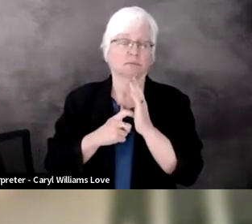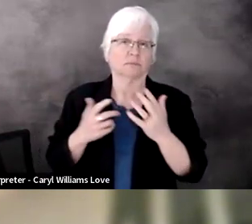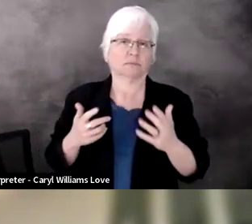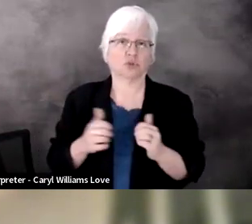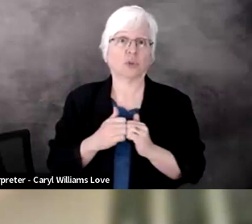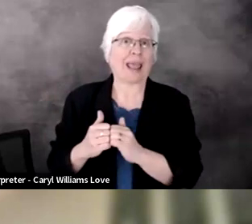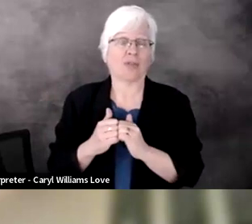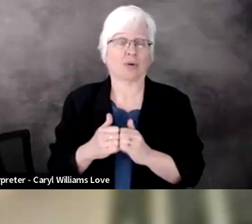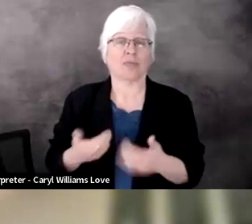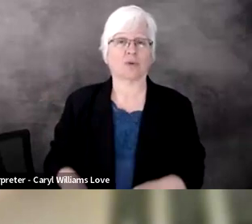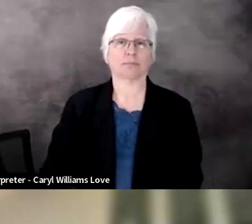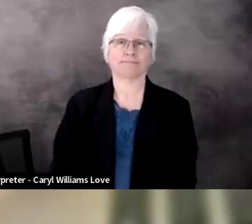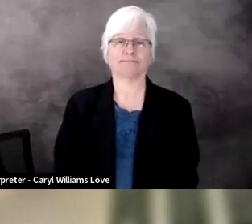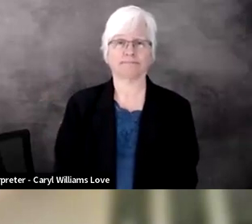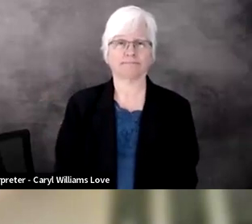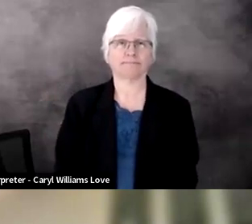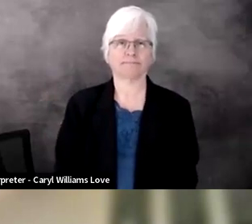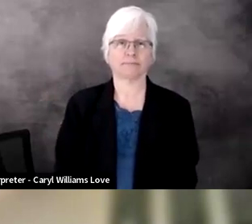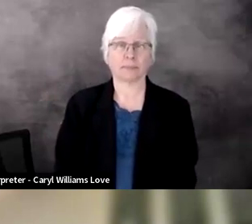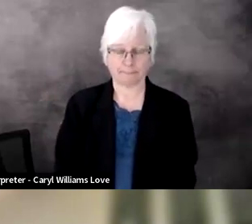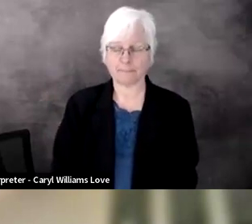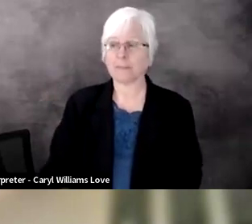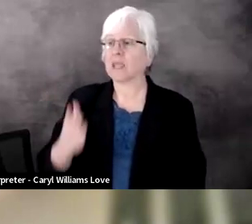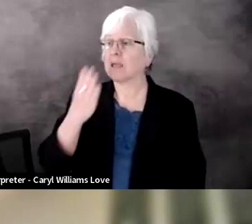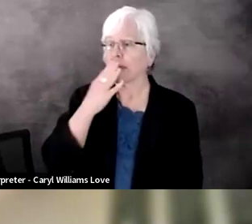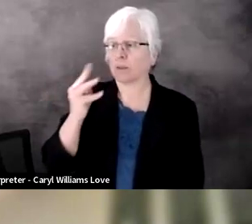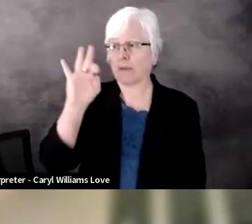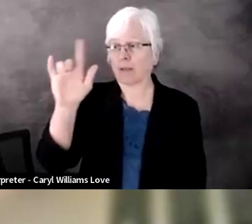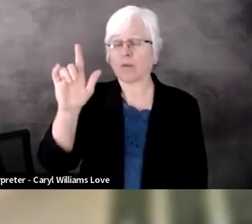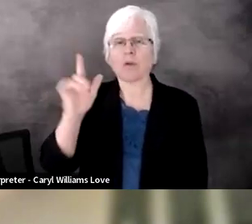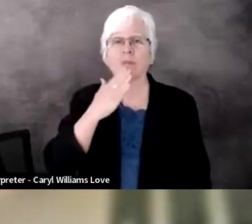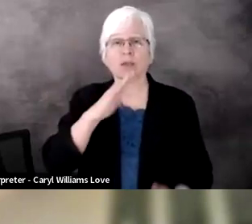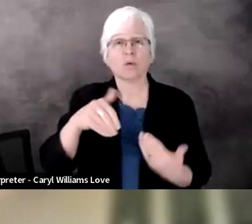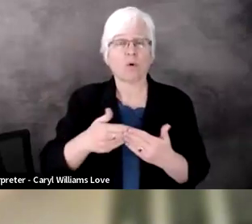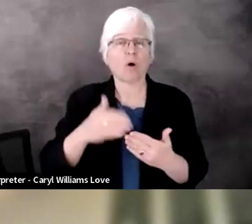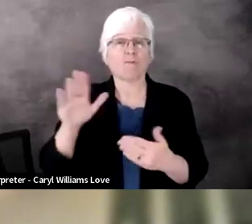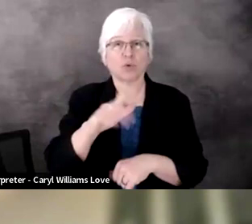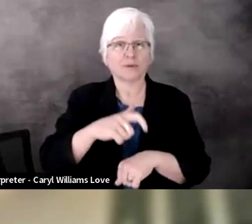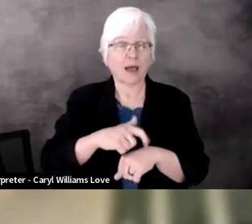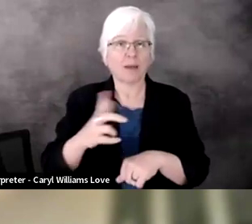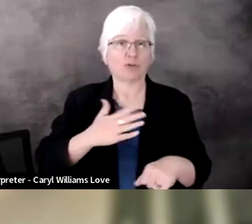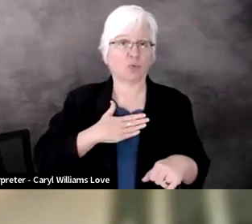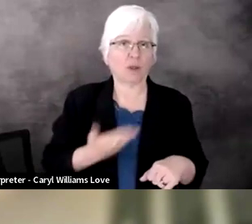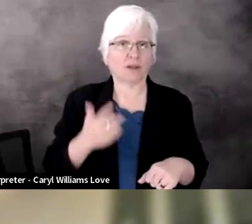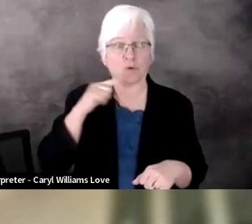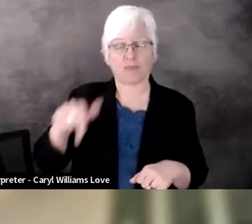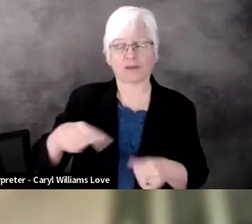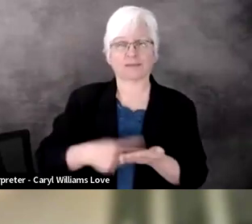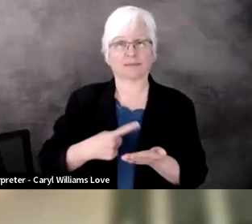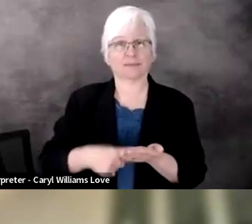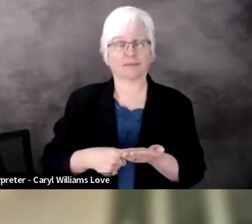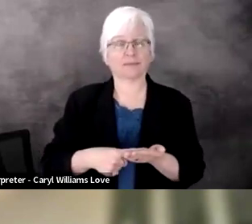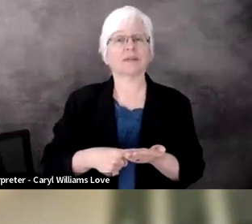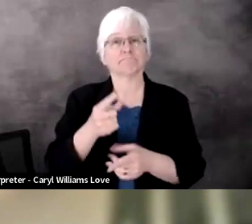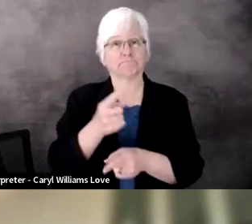Thank you, Michael, very much. And I just want to say thank you all very much for your time and your willingness to share and have this discussion, because it is very important.